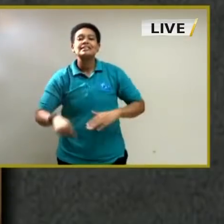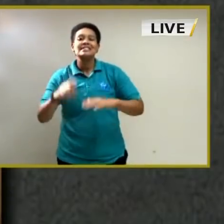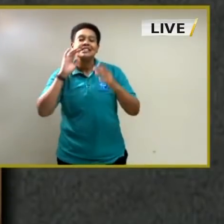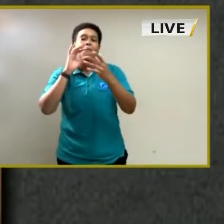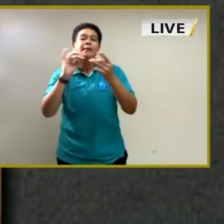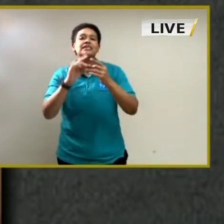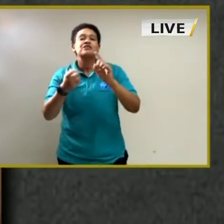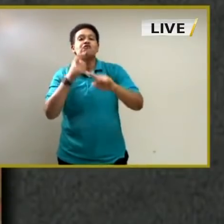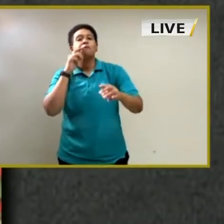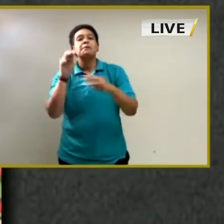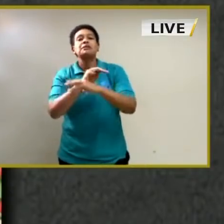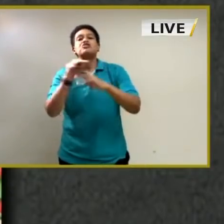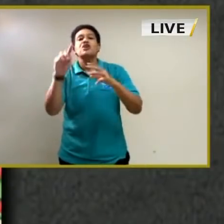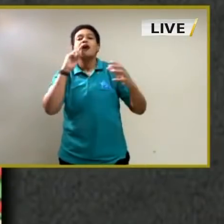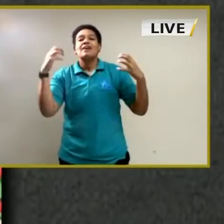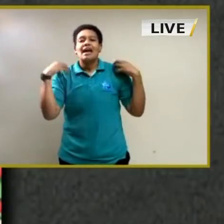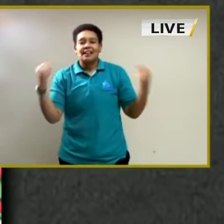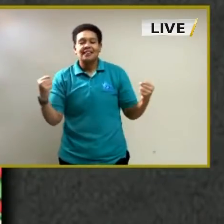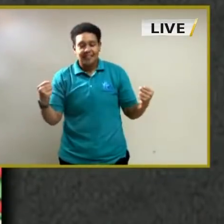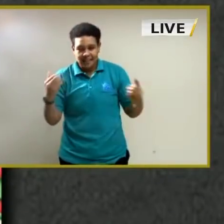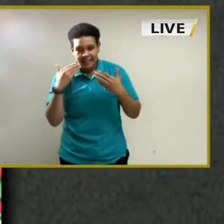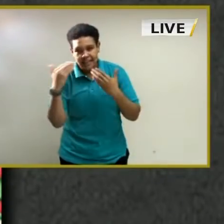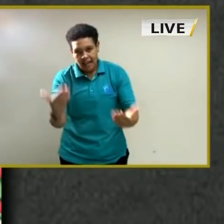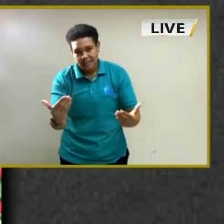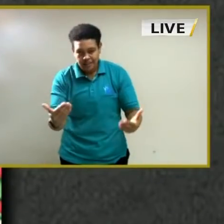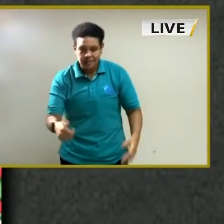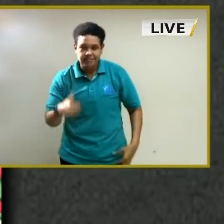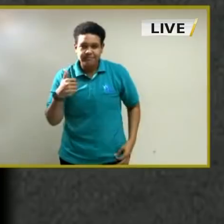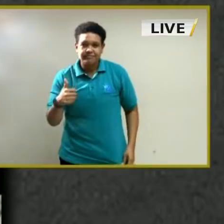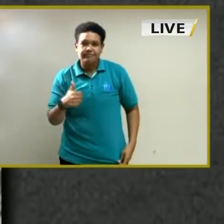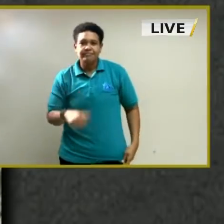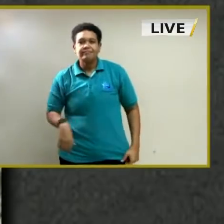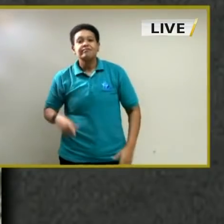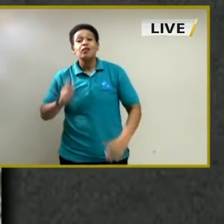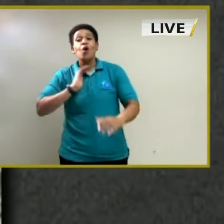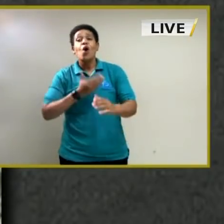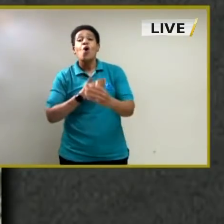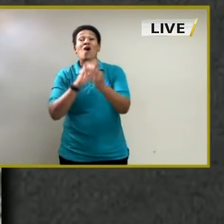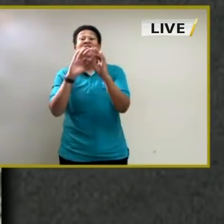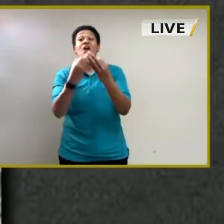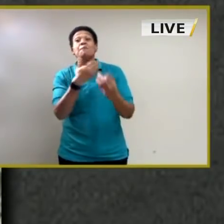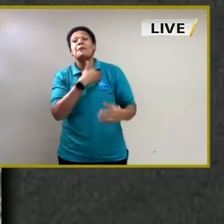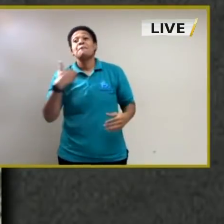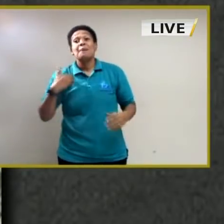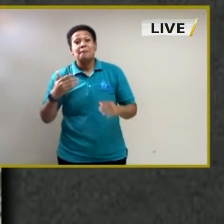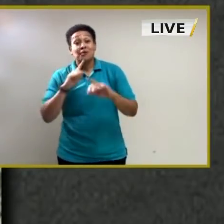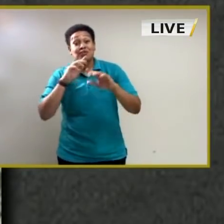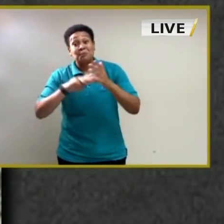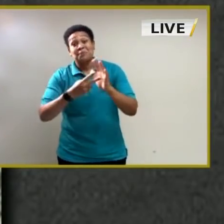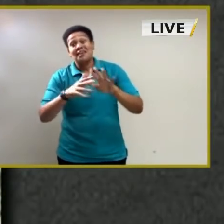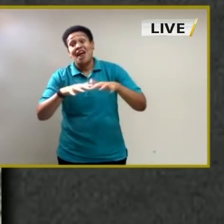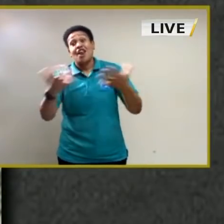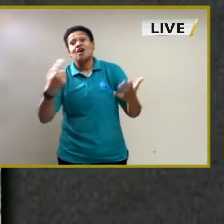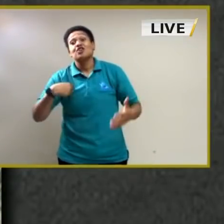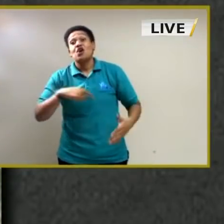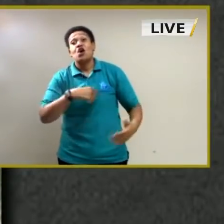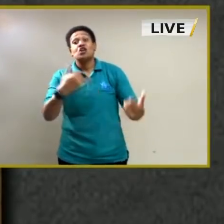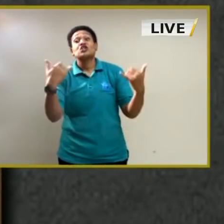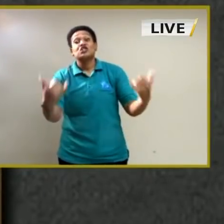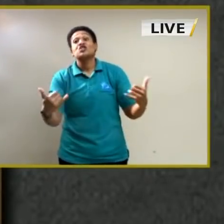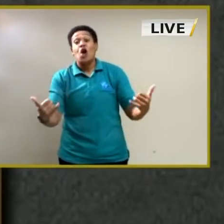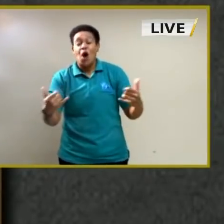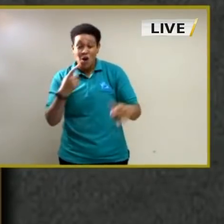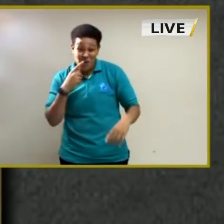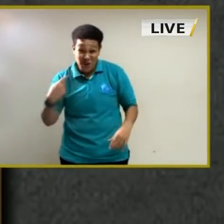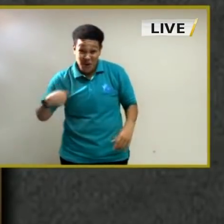message from the Ministry of Health and Wellness. Our loved ones mean so much to us now more than ever, and